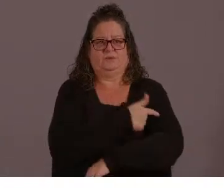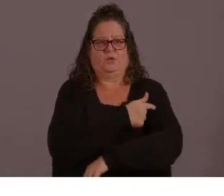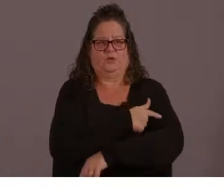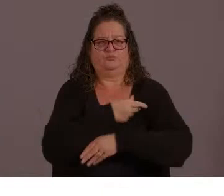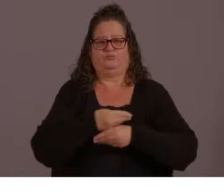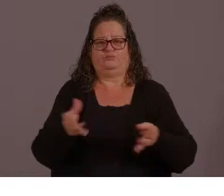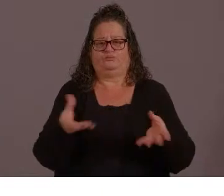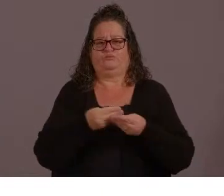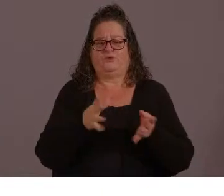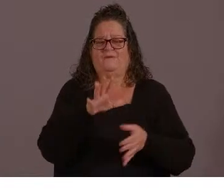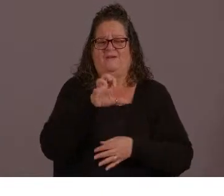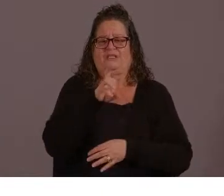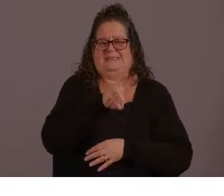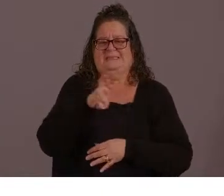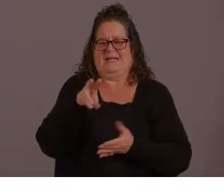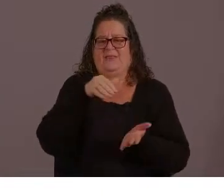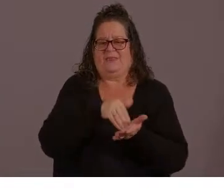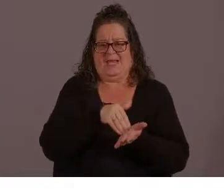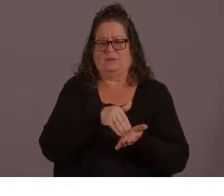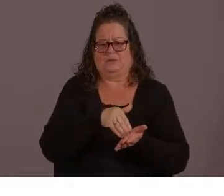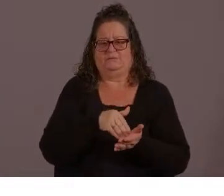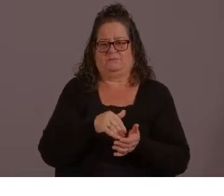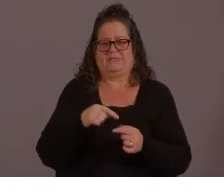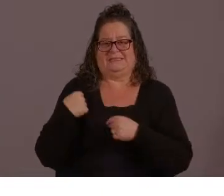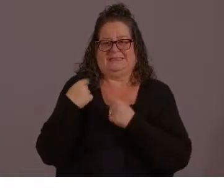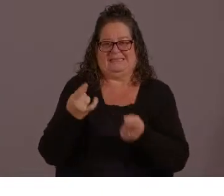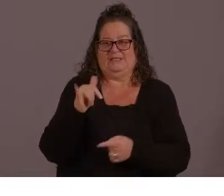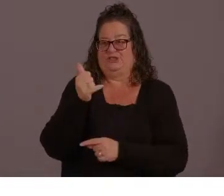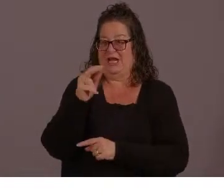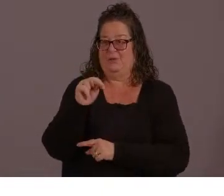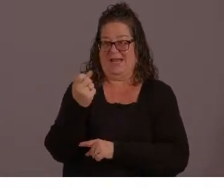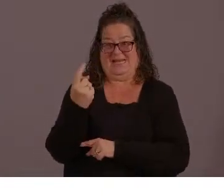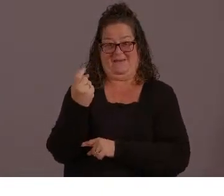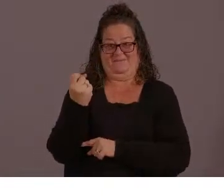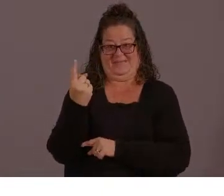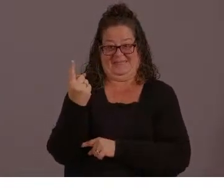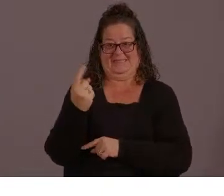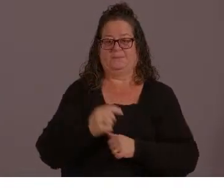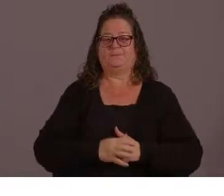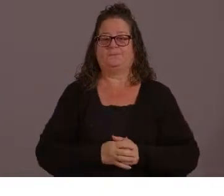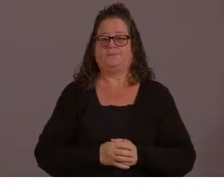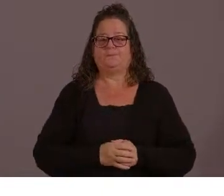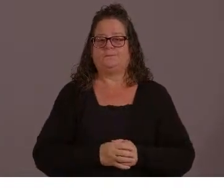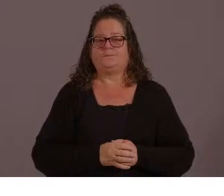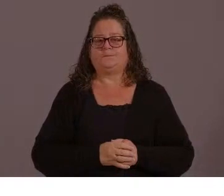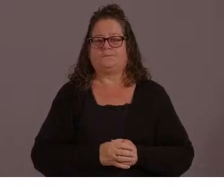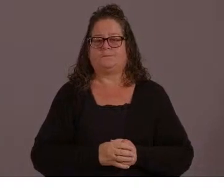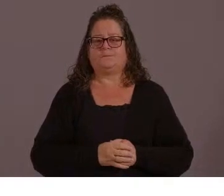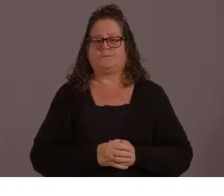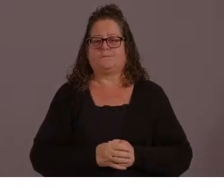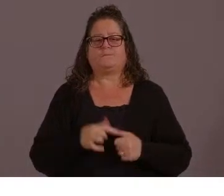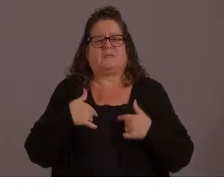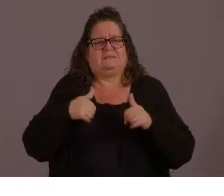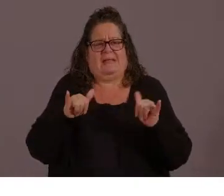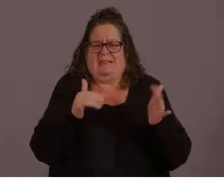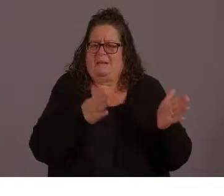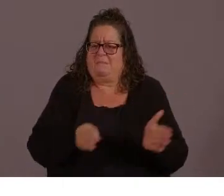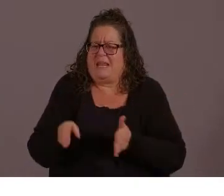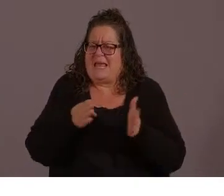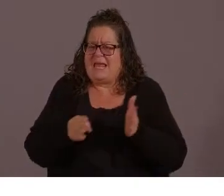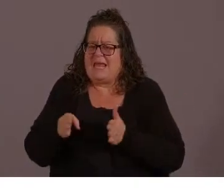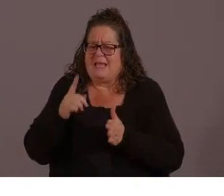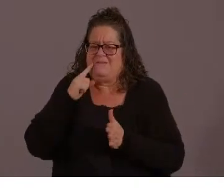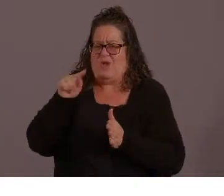Stadium since it opened in January 11th. We continue to finalize plans for transitioning state sites to indoor locations